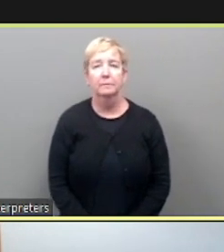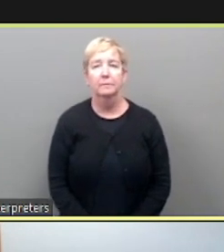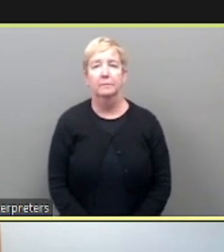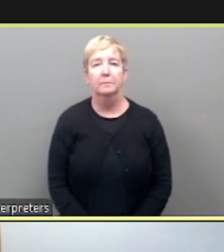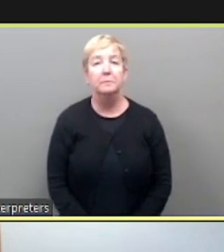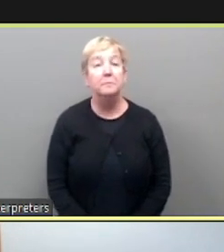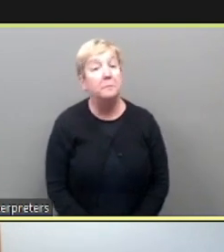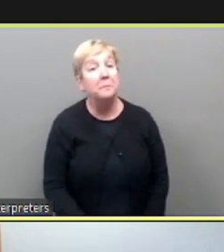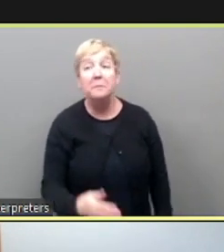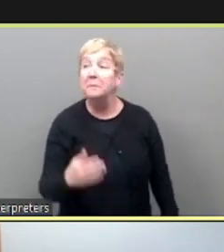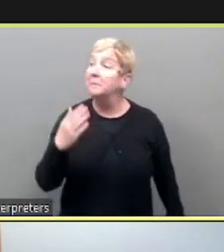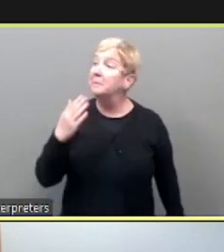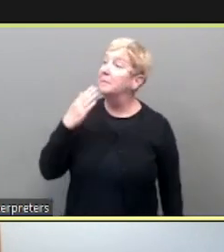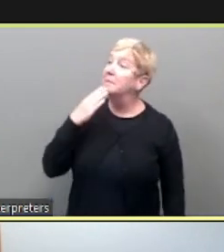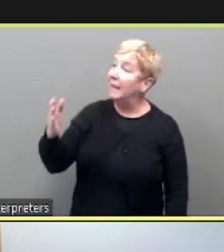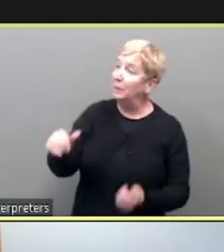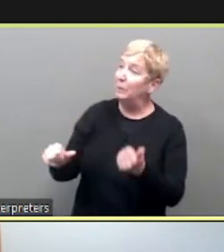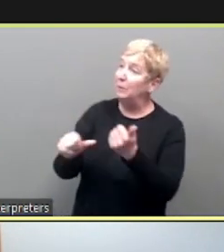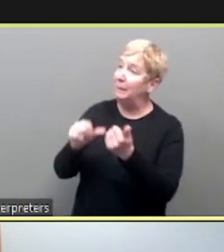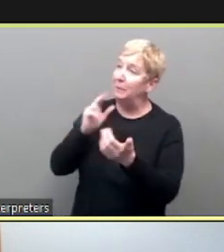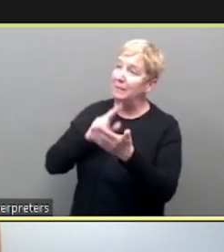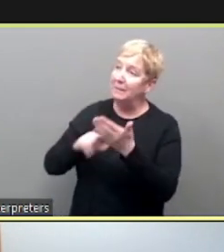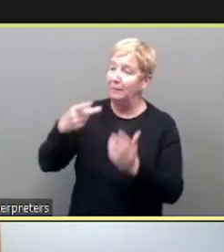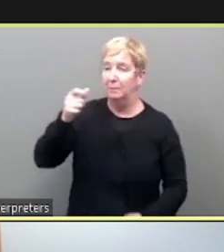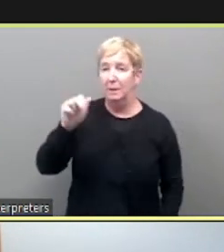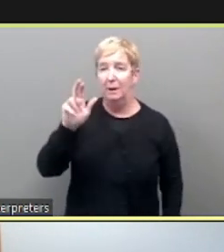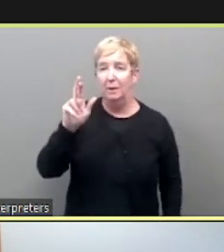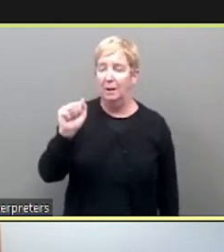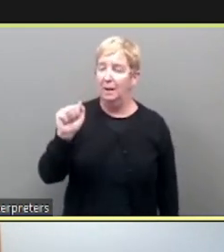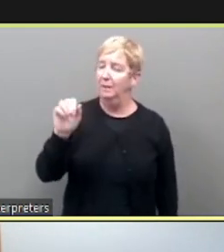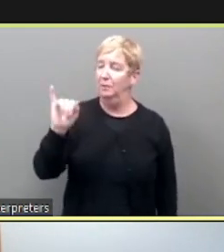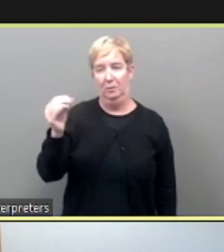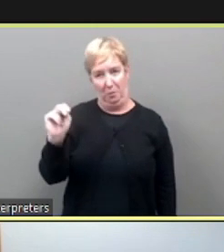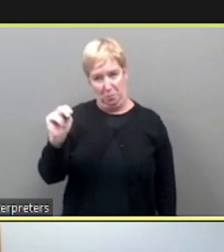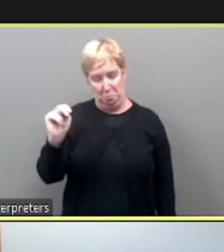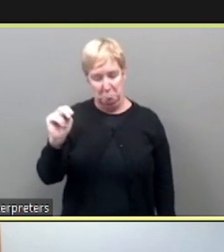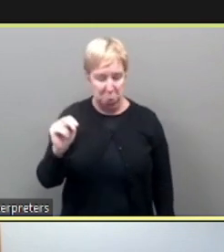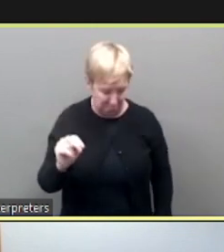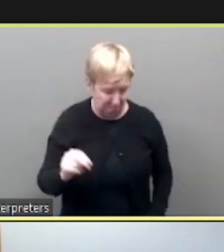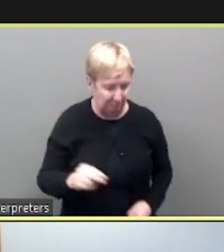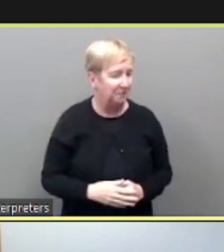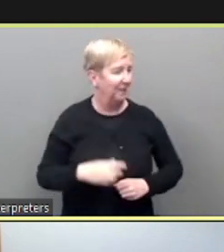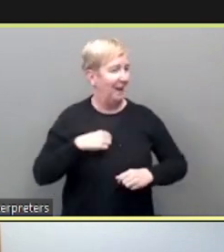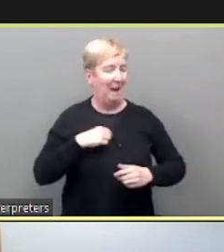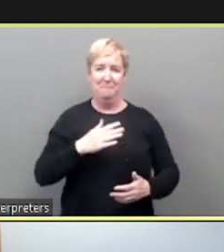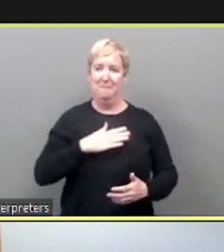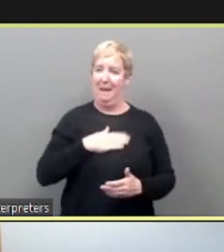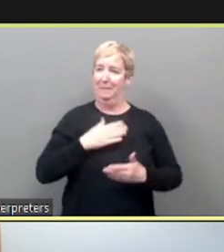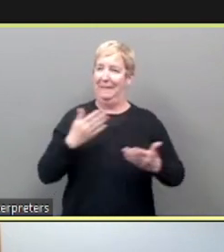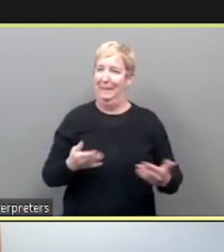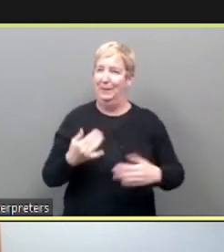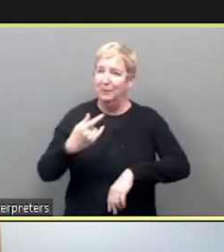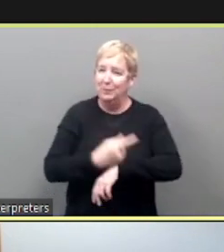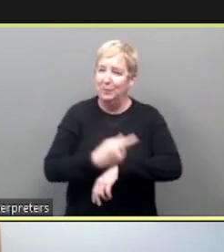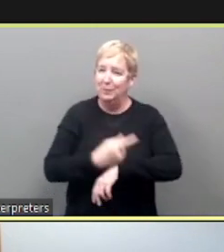Thank you, Deputy Secretary Petahon, and I'm happy to be here today to have